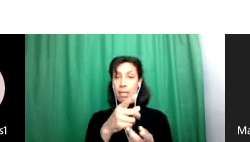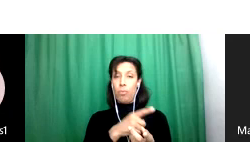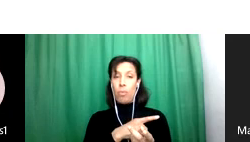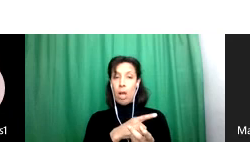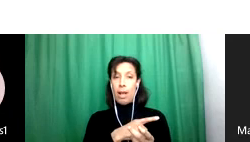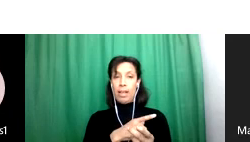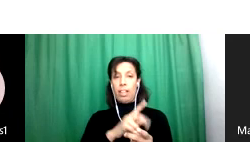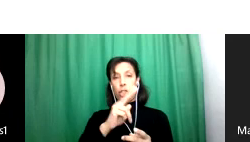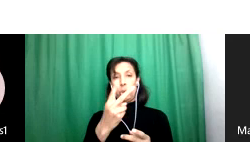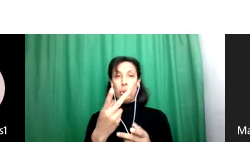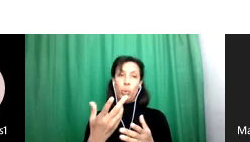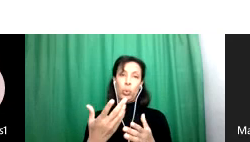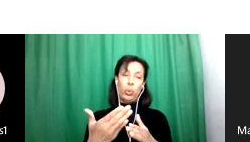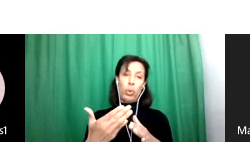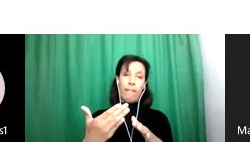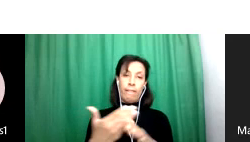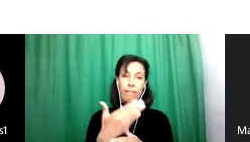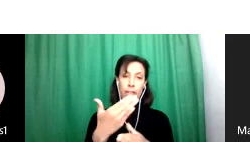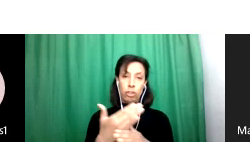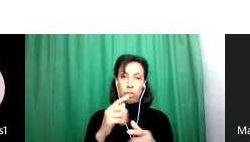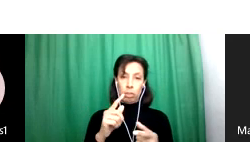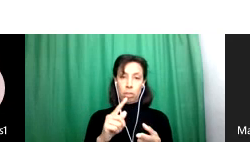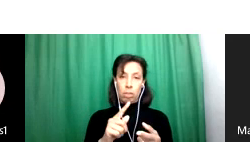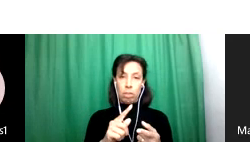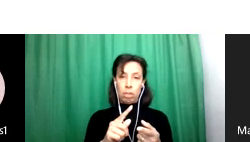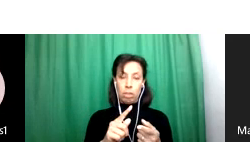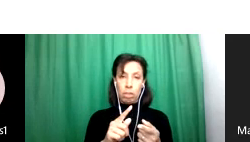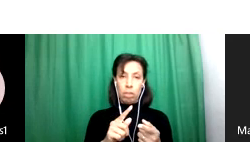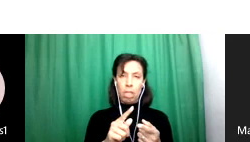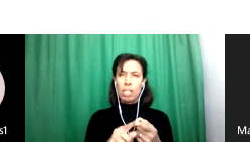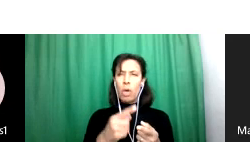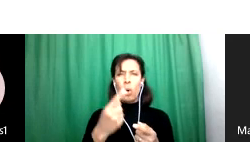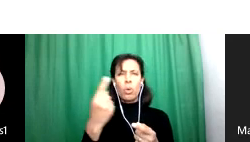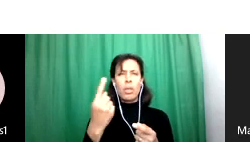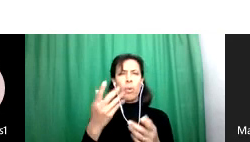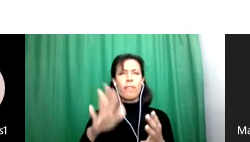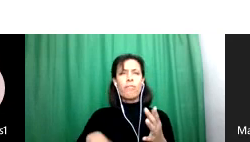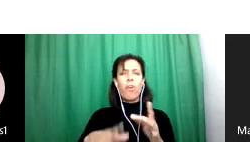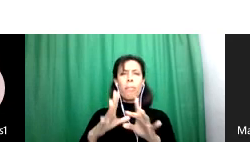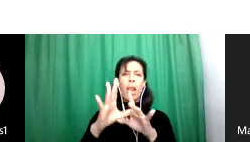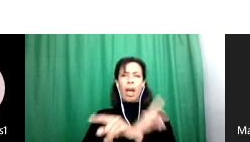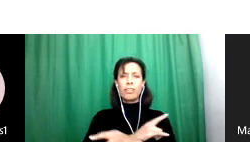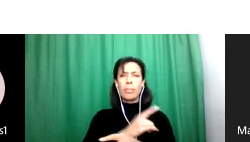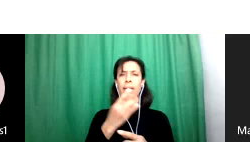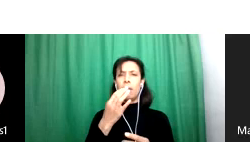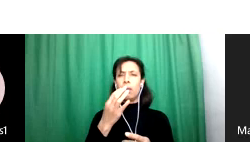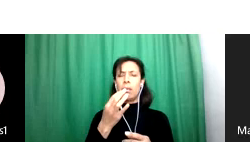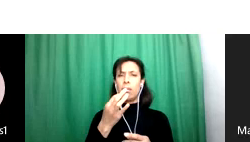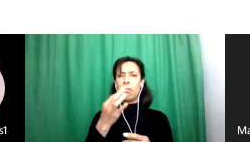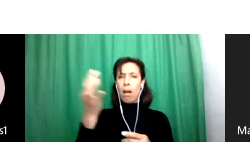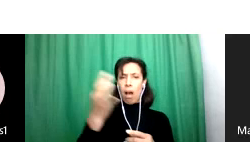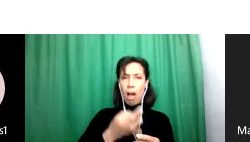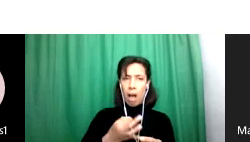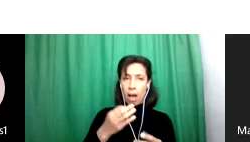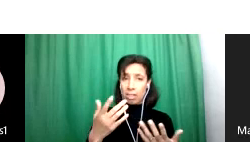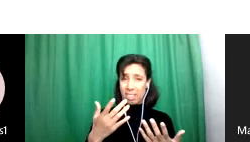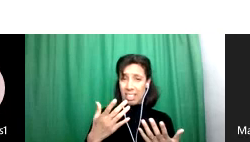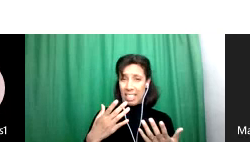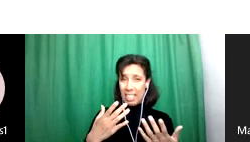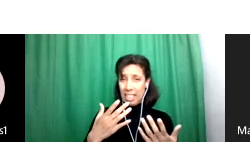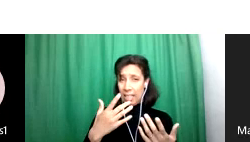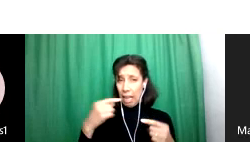a response to some questions I had last week, which was, can we see some examples? So here's an example. But the other thing,